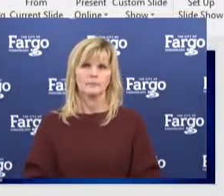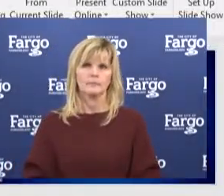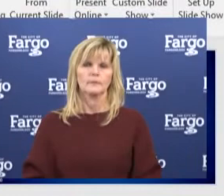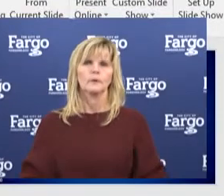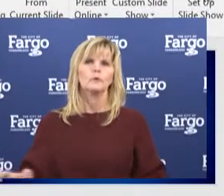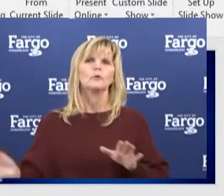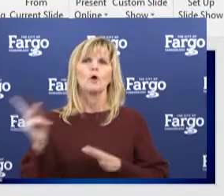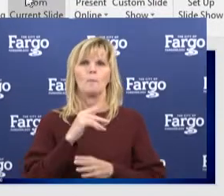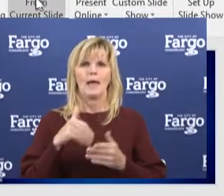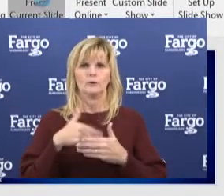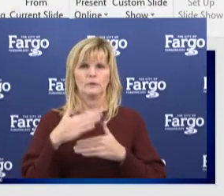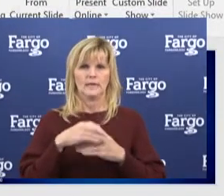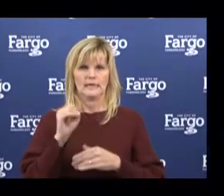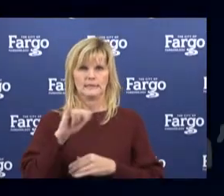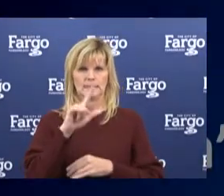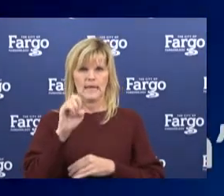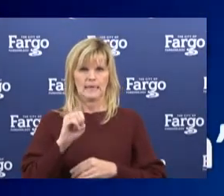slide.